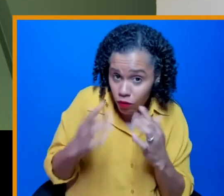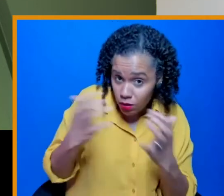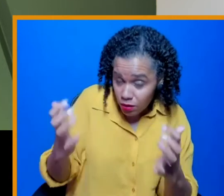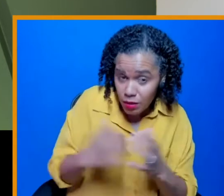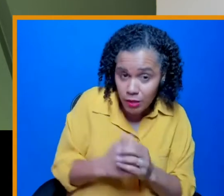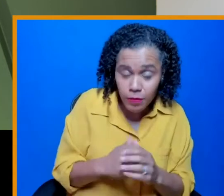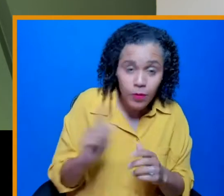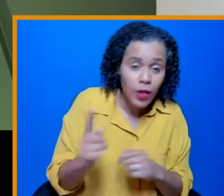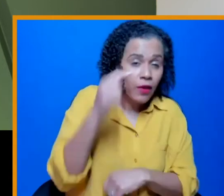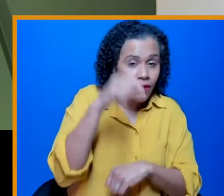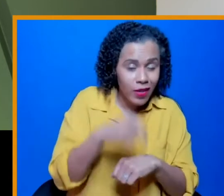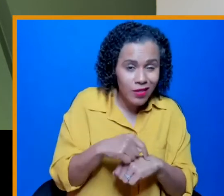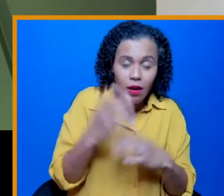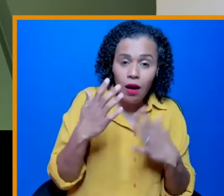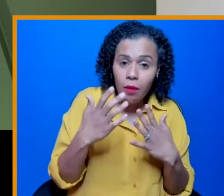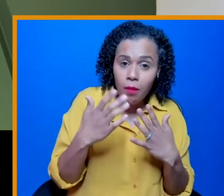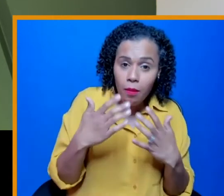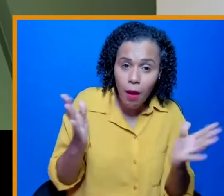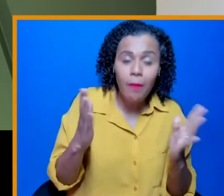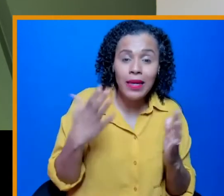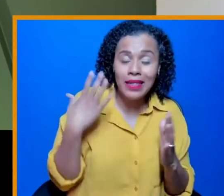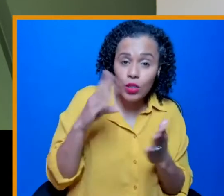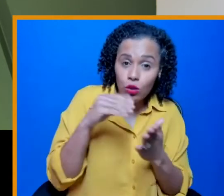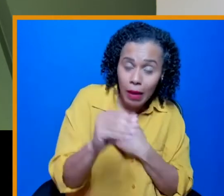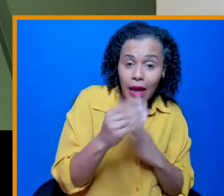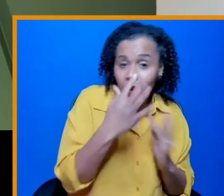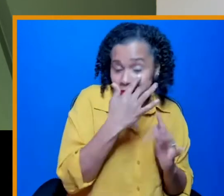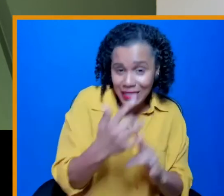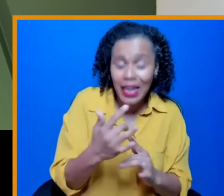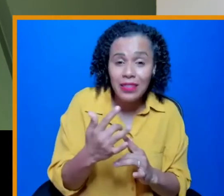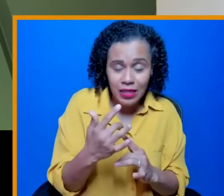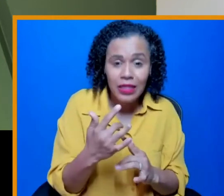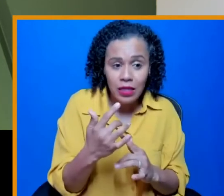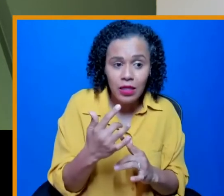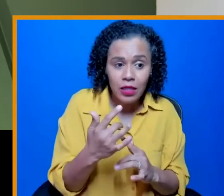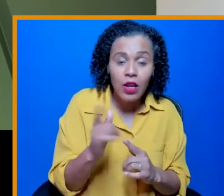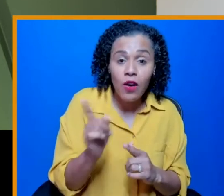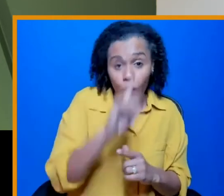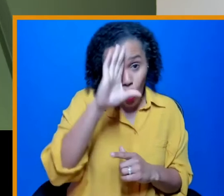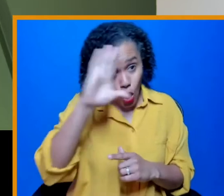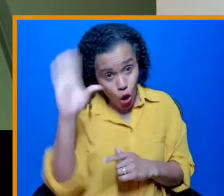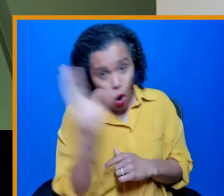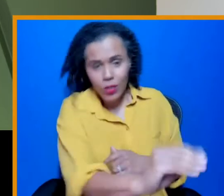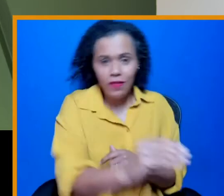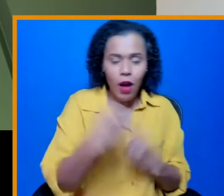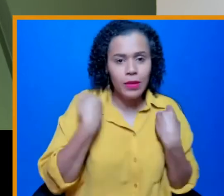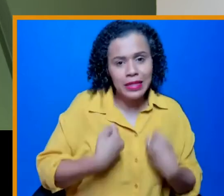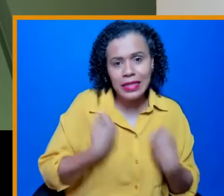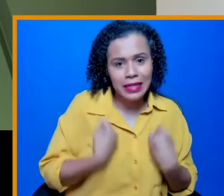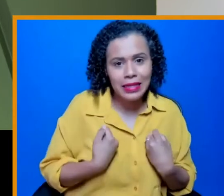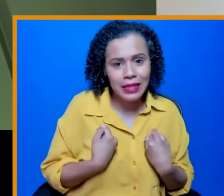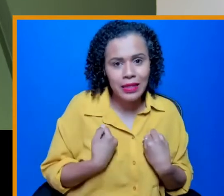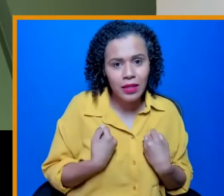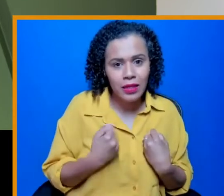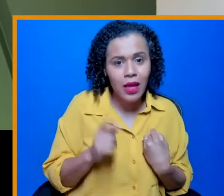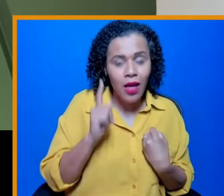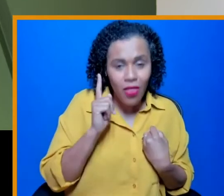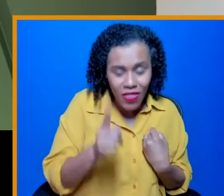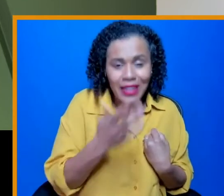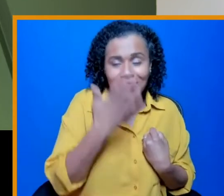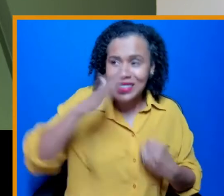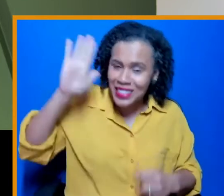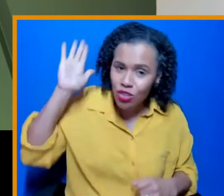that the public will have to pay for testing for a notifiable disease under the Public Health Act. That alone is a